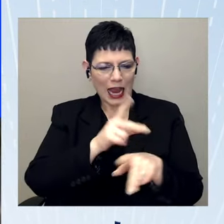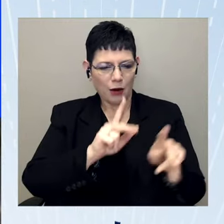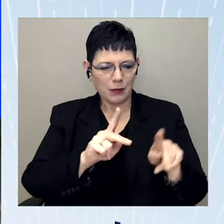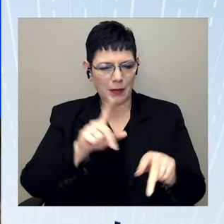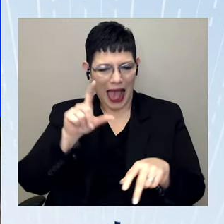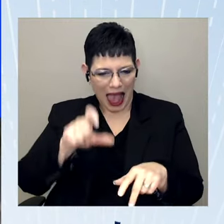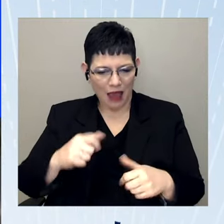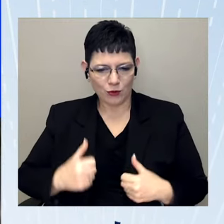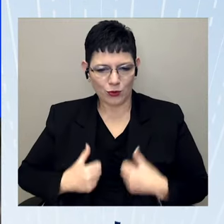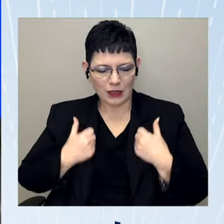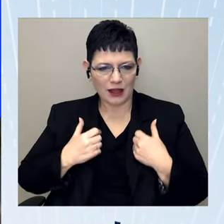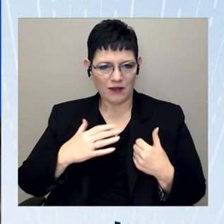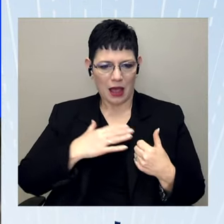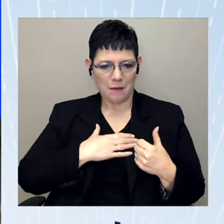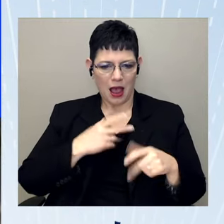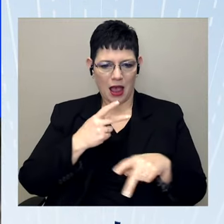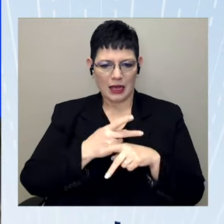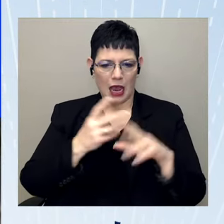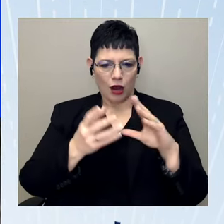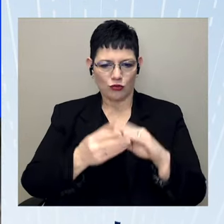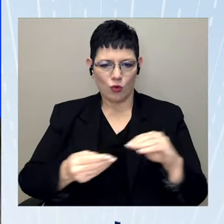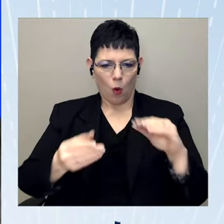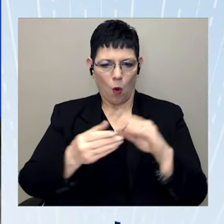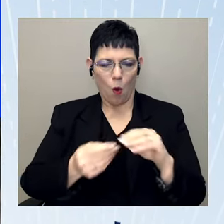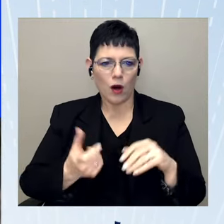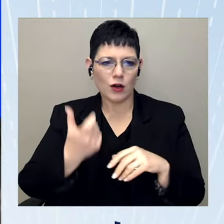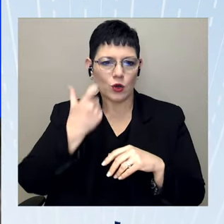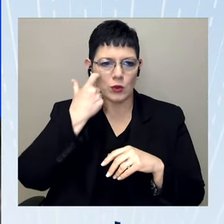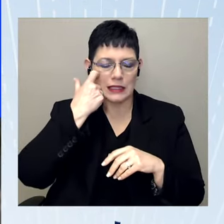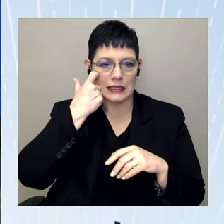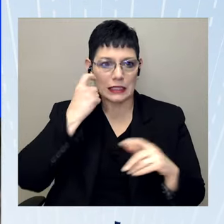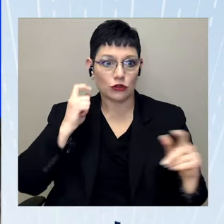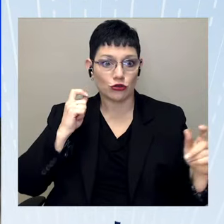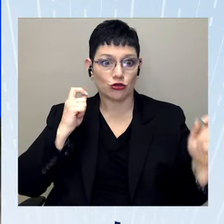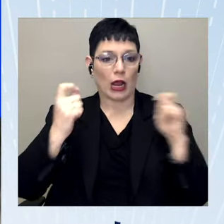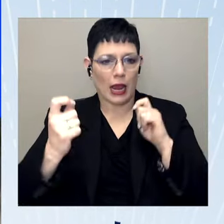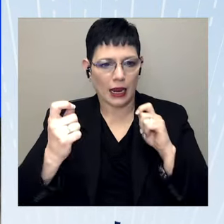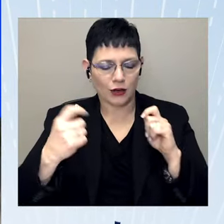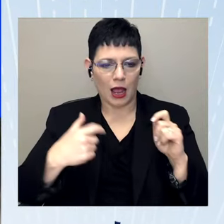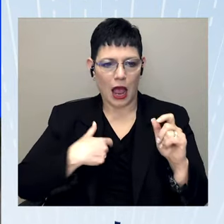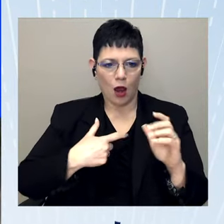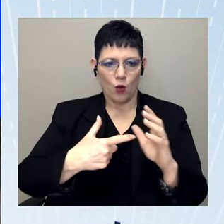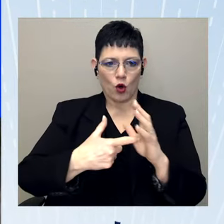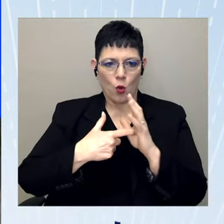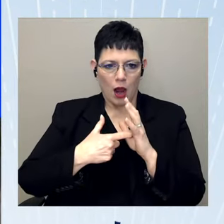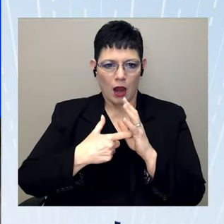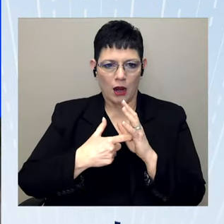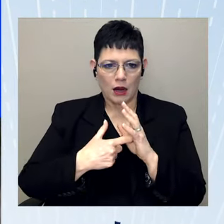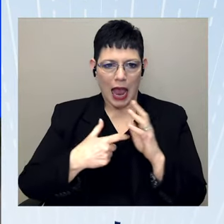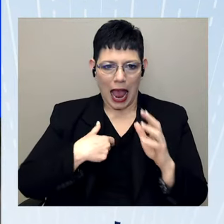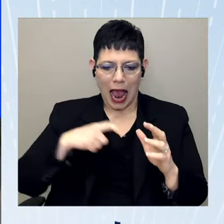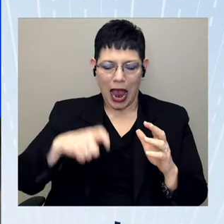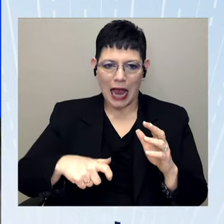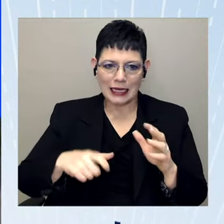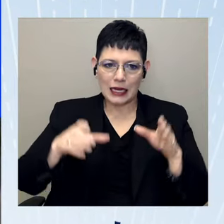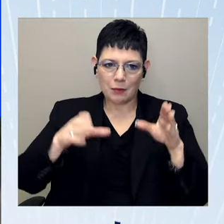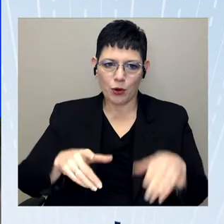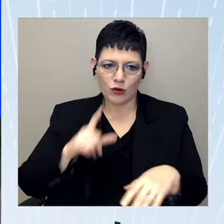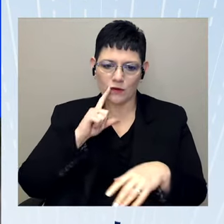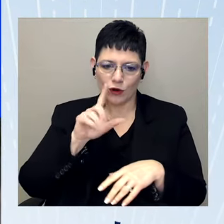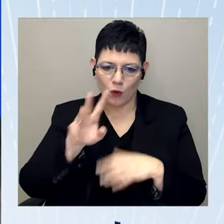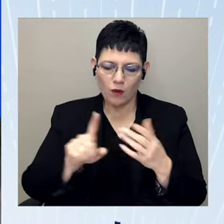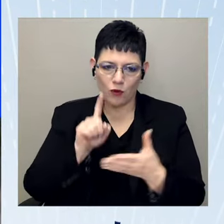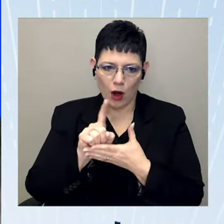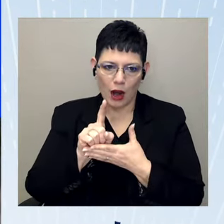My care story recently made a 360 when I required a caregiver just for 24 hours though. But it was an